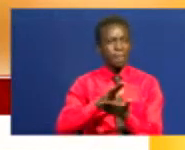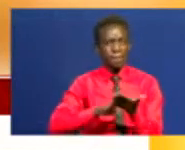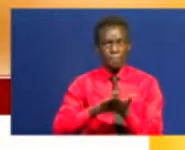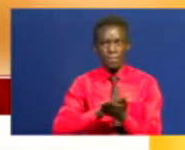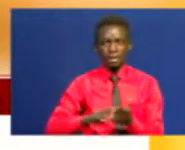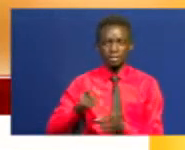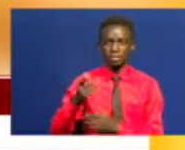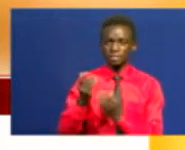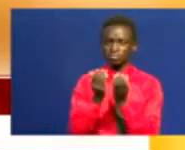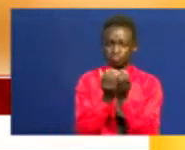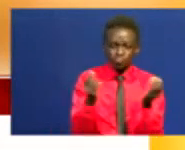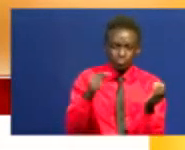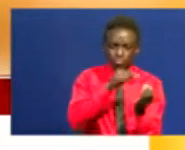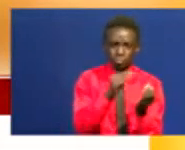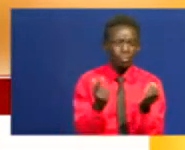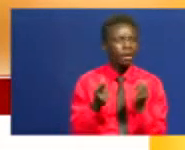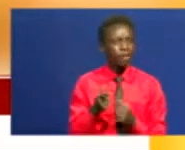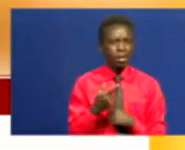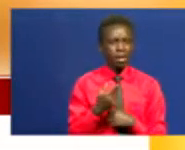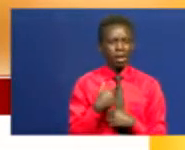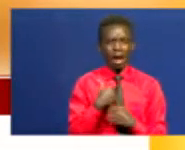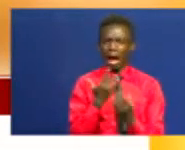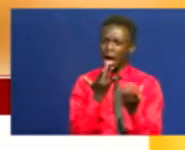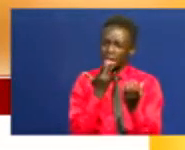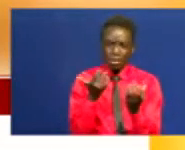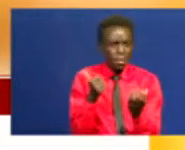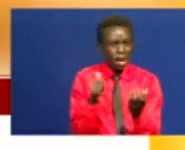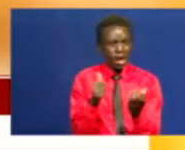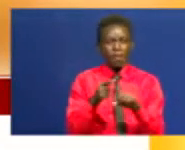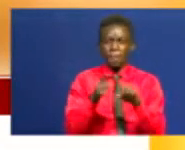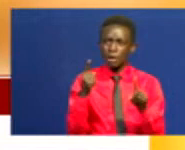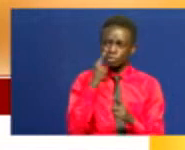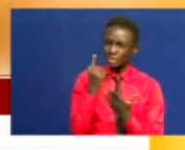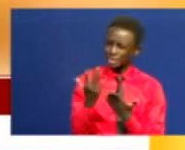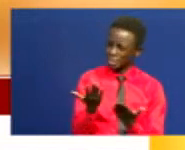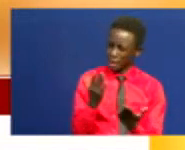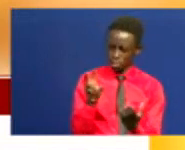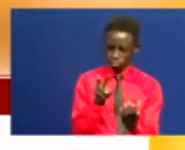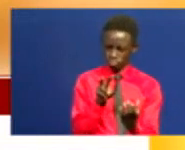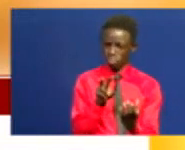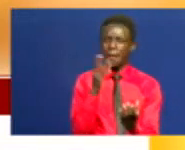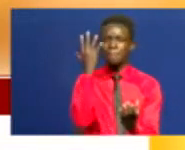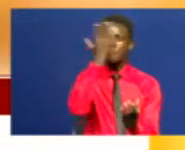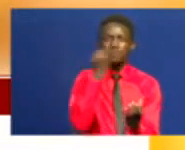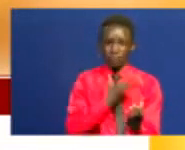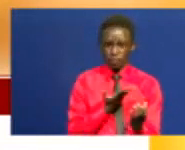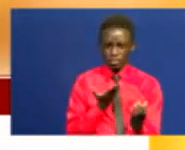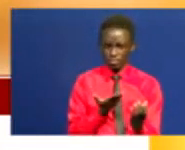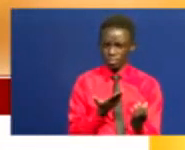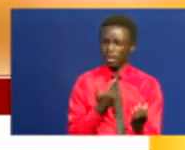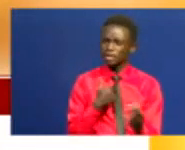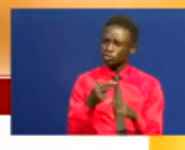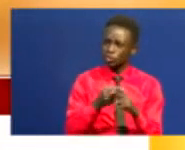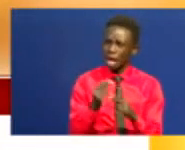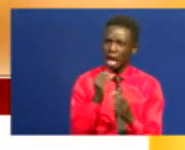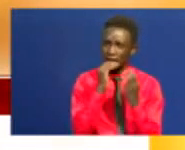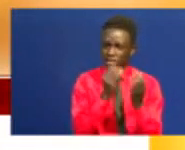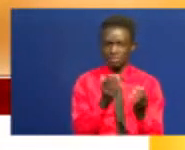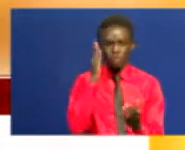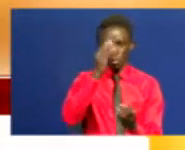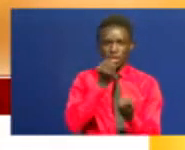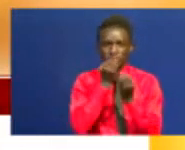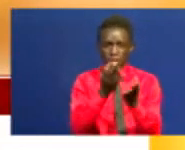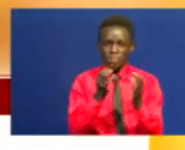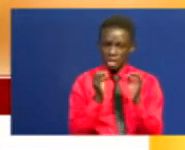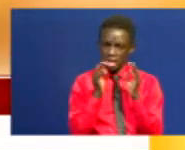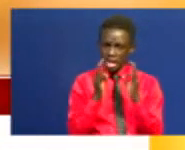haven't tasted yet, but from the look of things, it looks absolutely amazing. I'm about to taste it, and I'll tell you whether